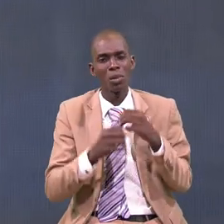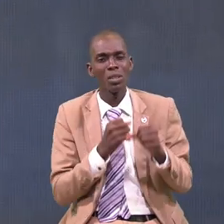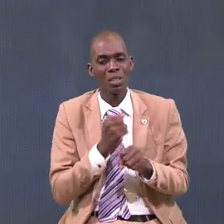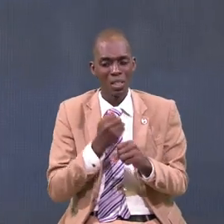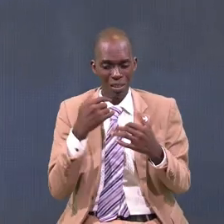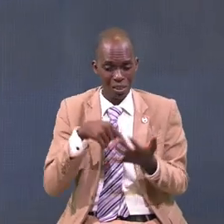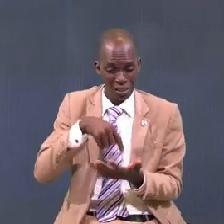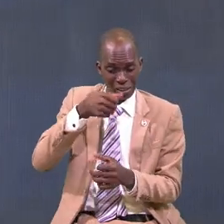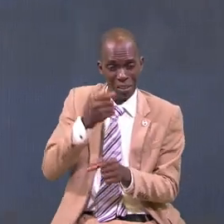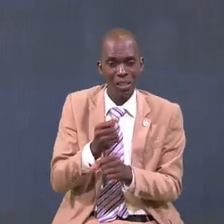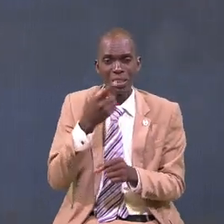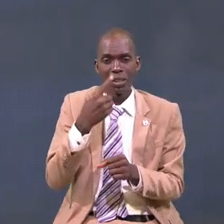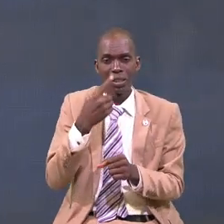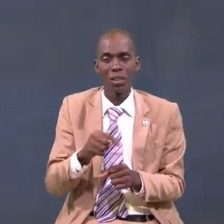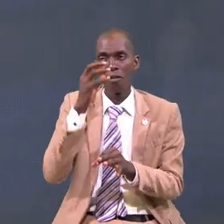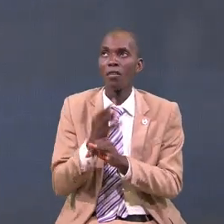into your country.